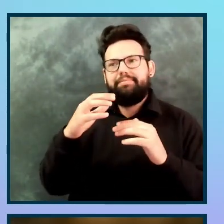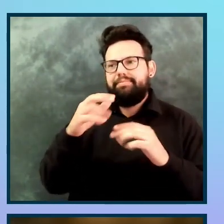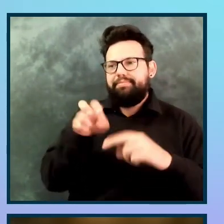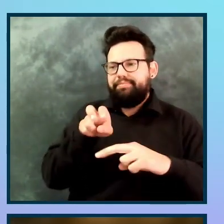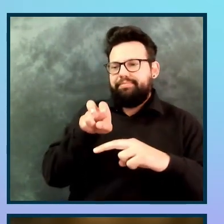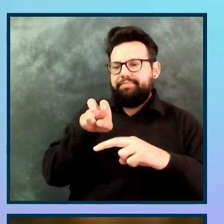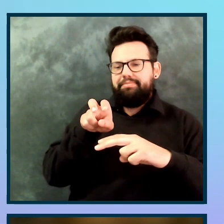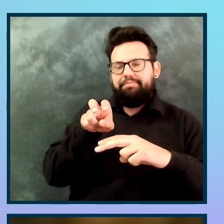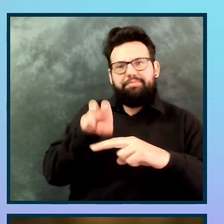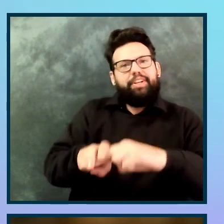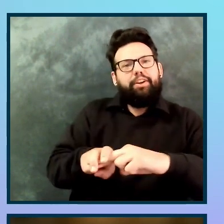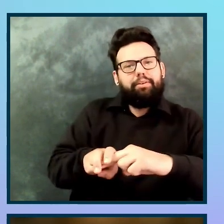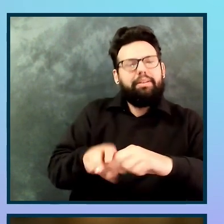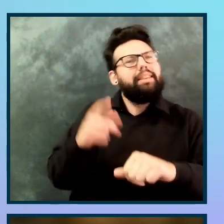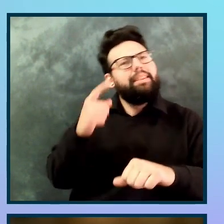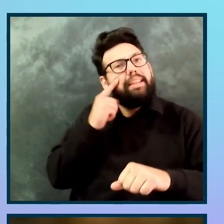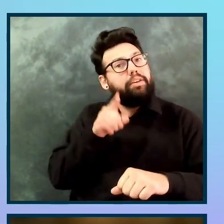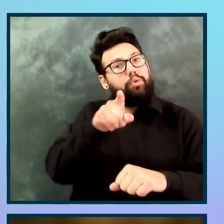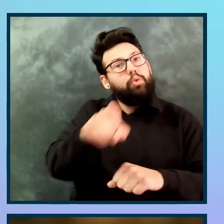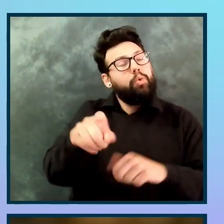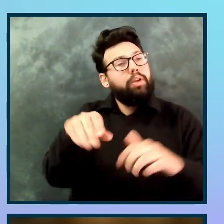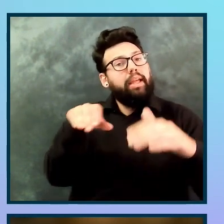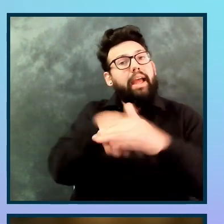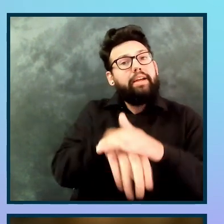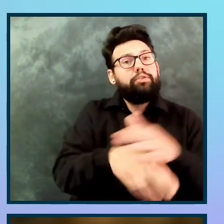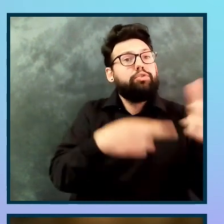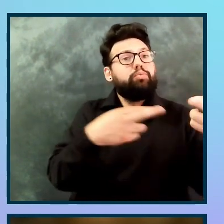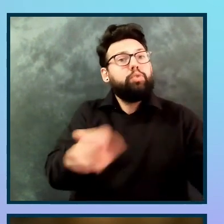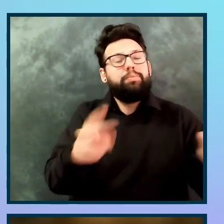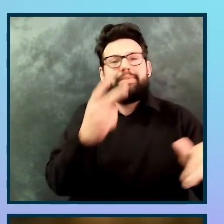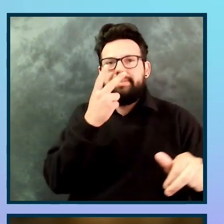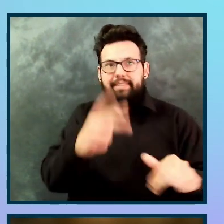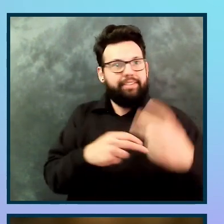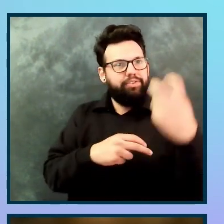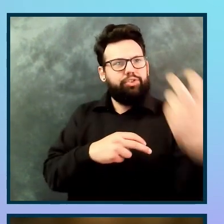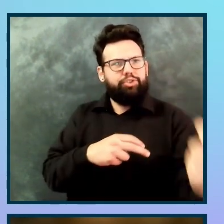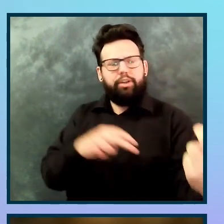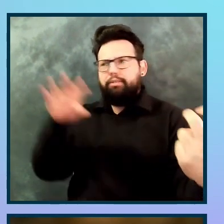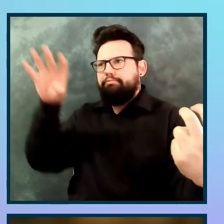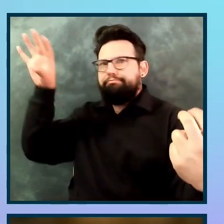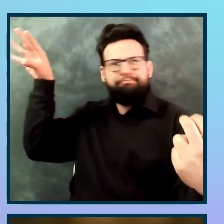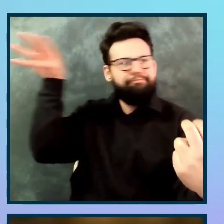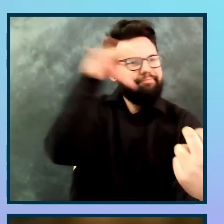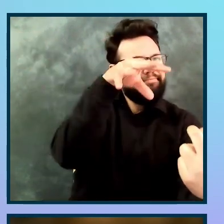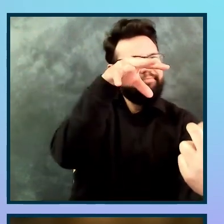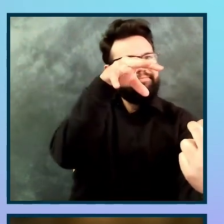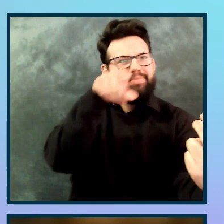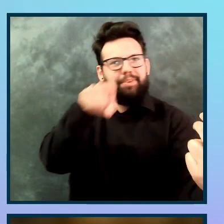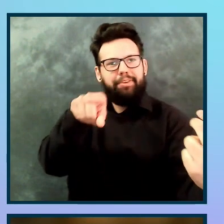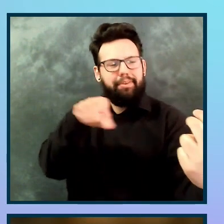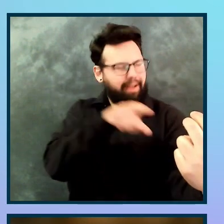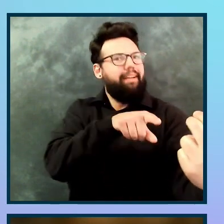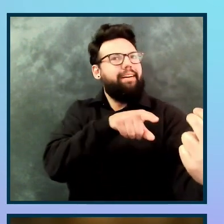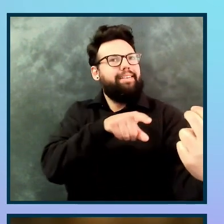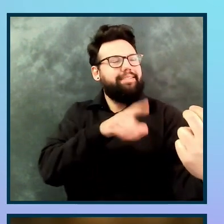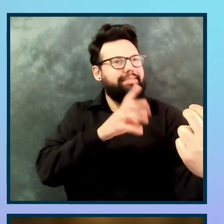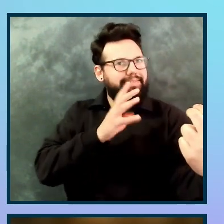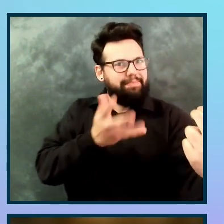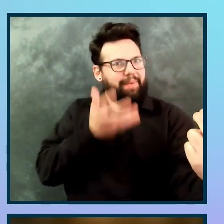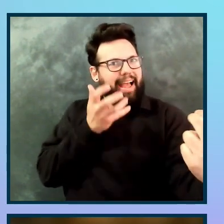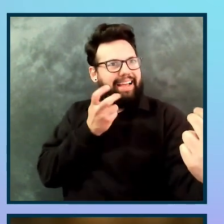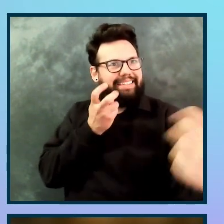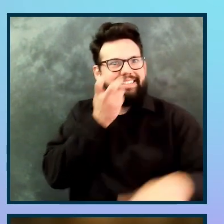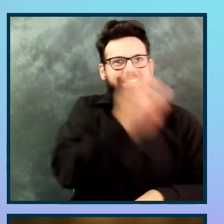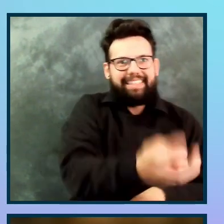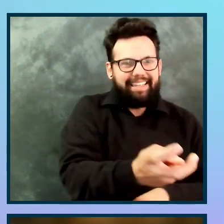or we enter a room and this chair is sitting and there's a spotlight shining on the chair. And we just really want to sit in it because it looks very inviting and we know